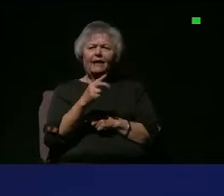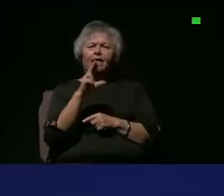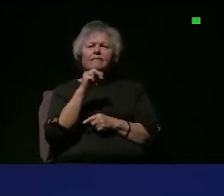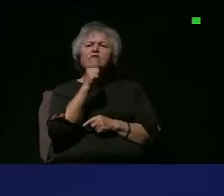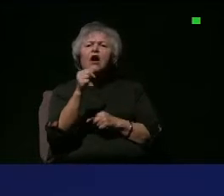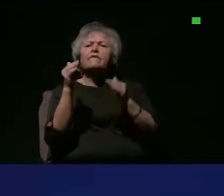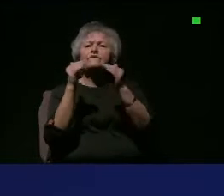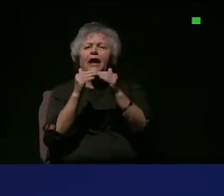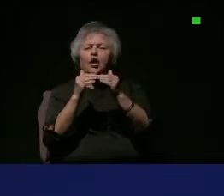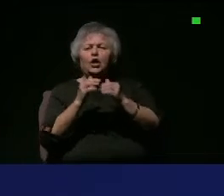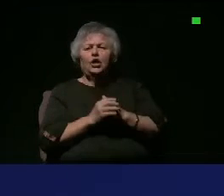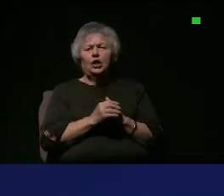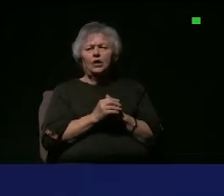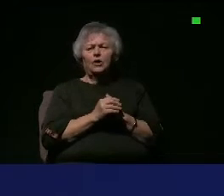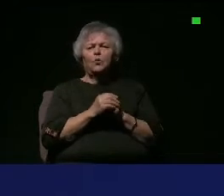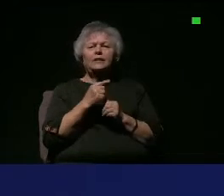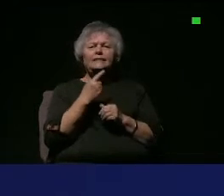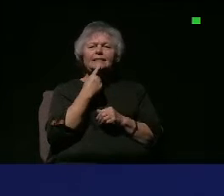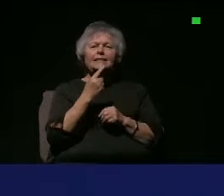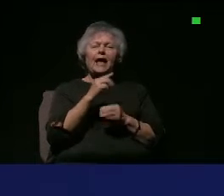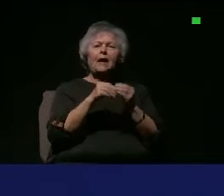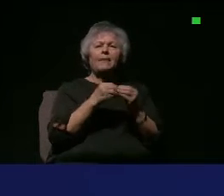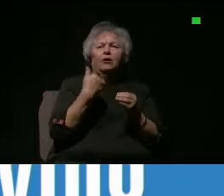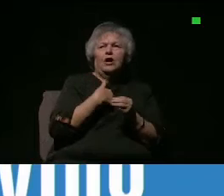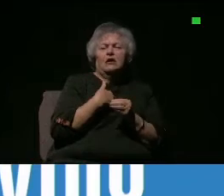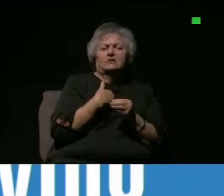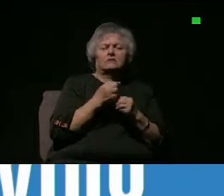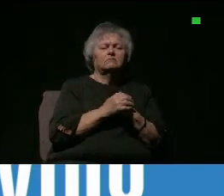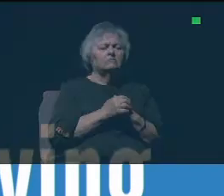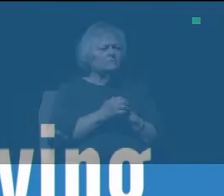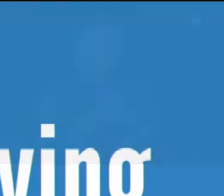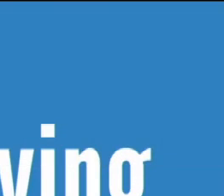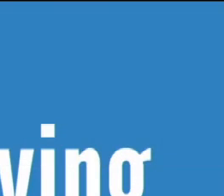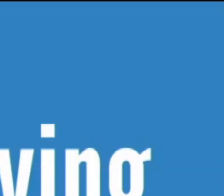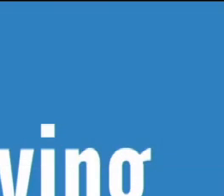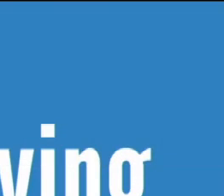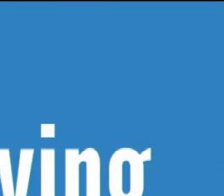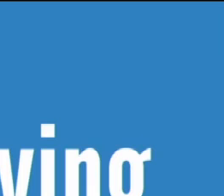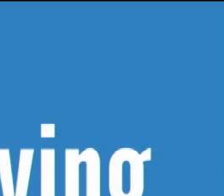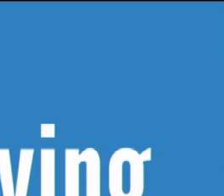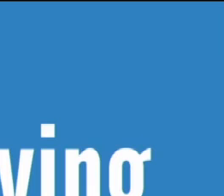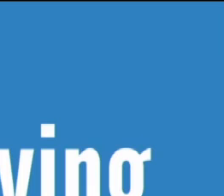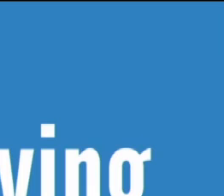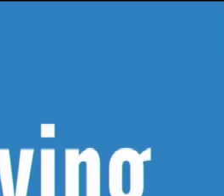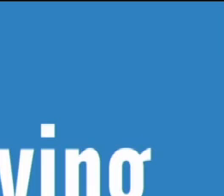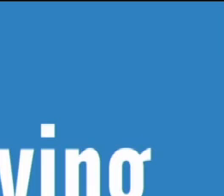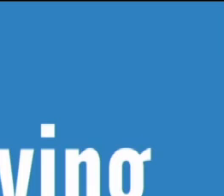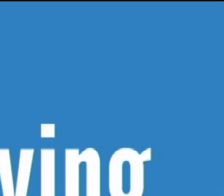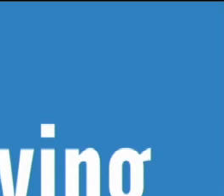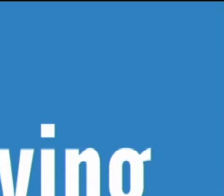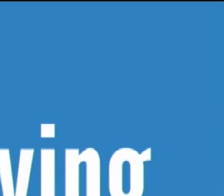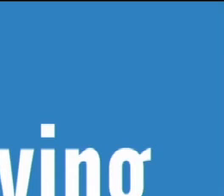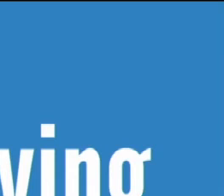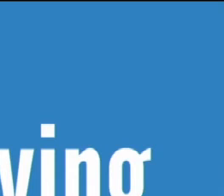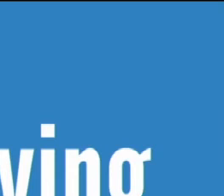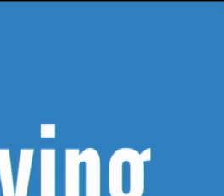about ourselves, about God? What is it? Well, I think... A lot of times, for many of